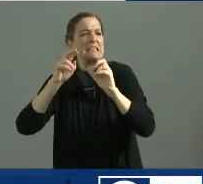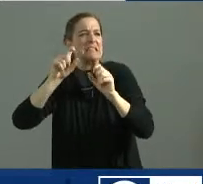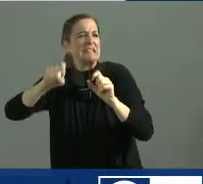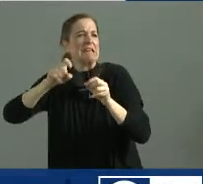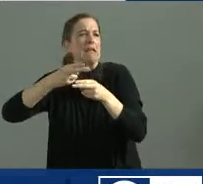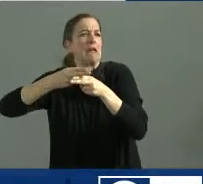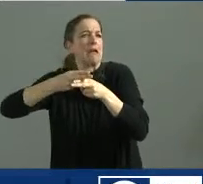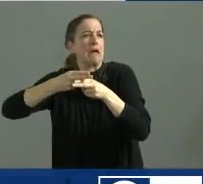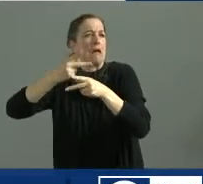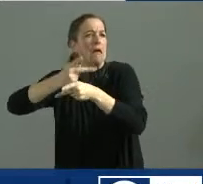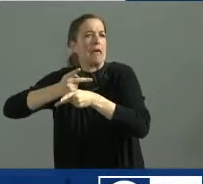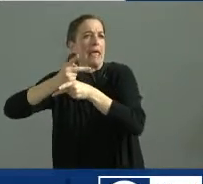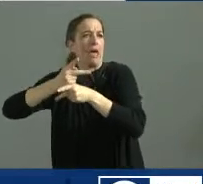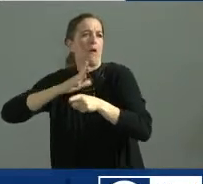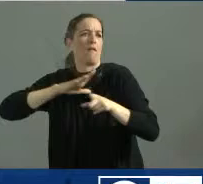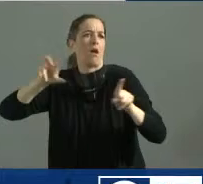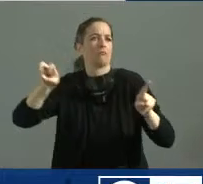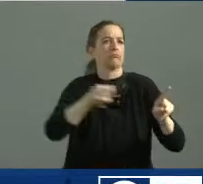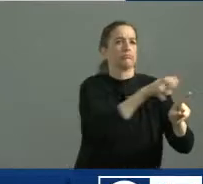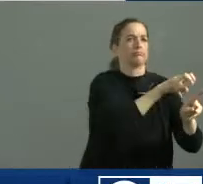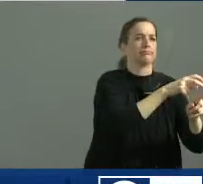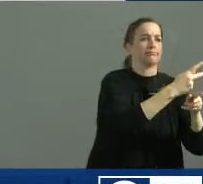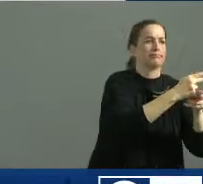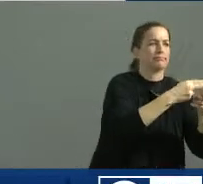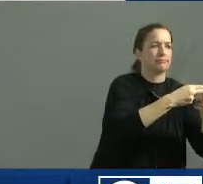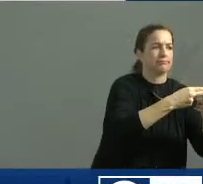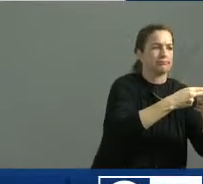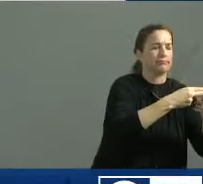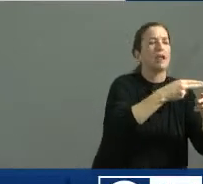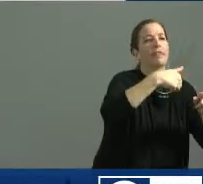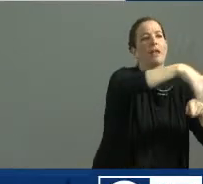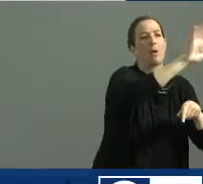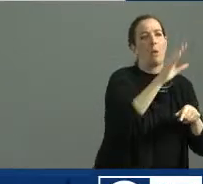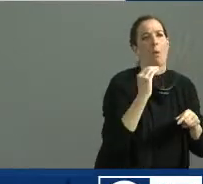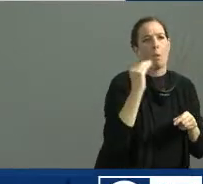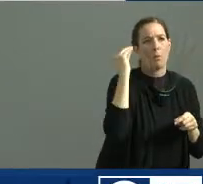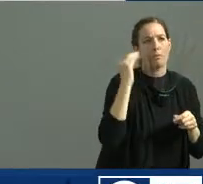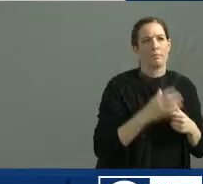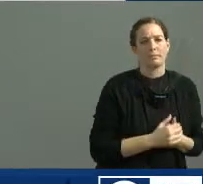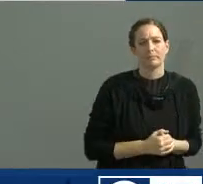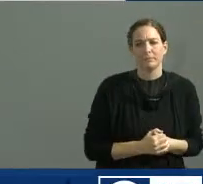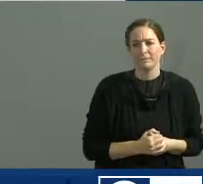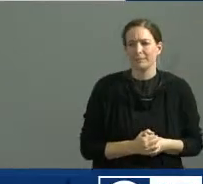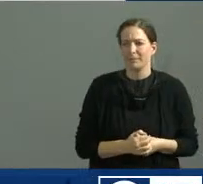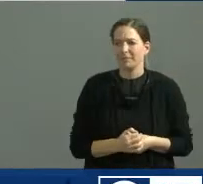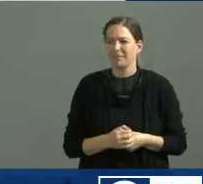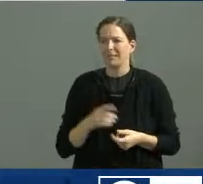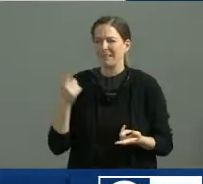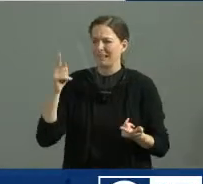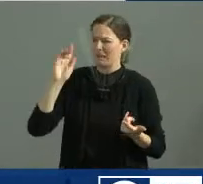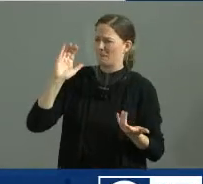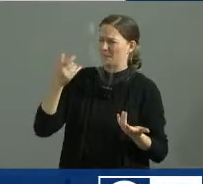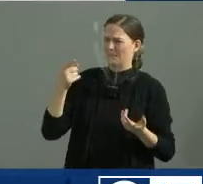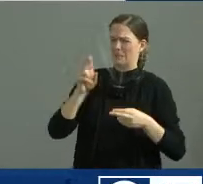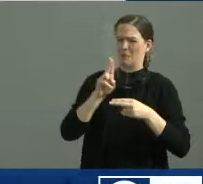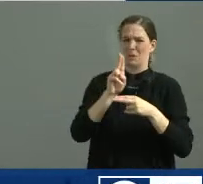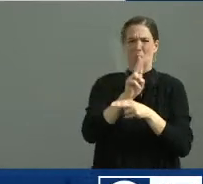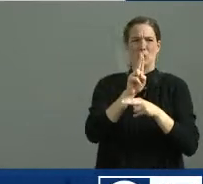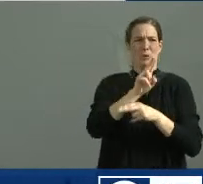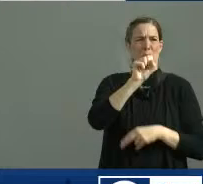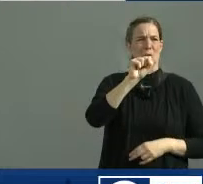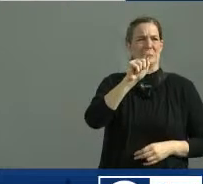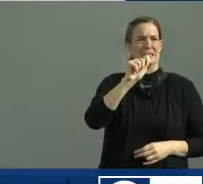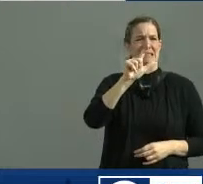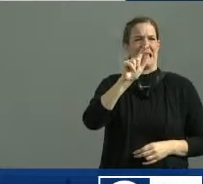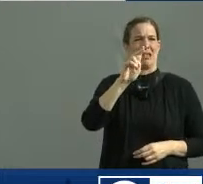looking more and more that when you stood with the governor there several months back, that was just nothing but a photo op. Is that? No, so St. Luke's